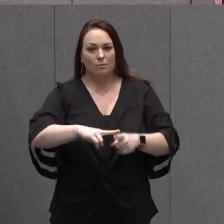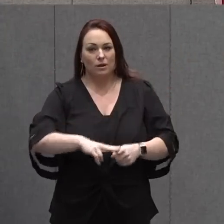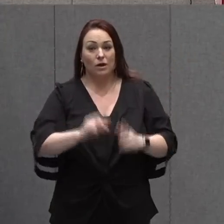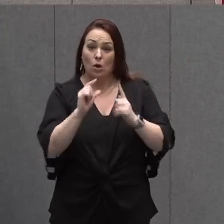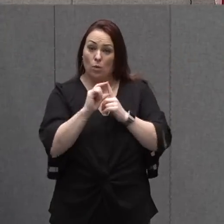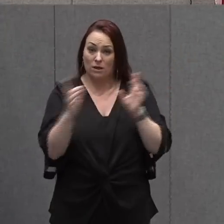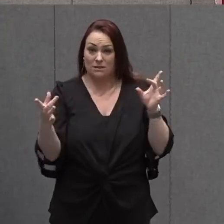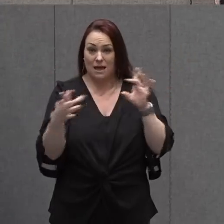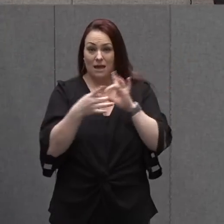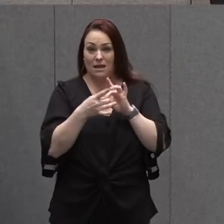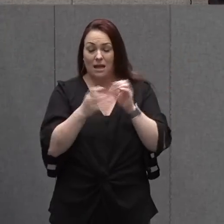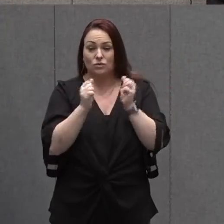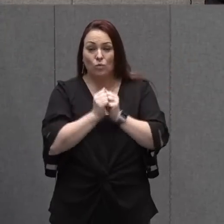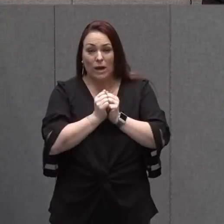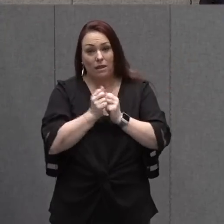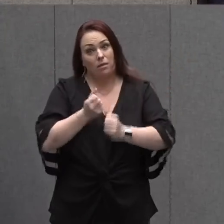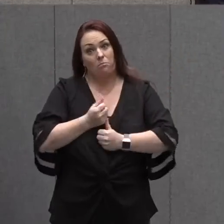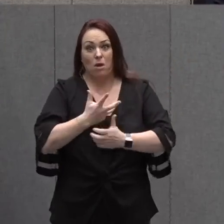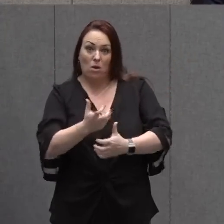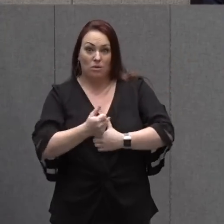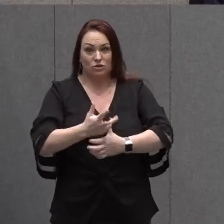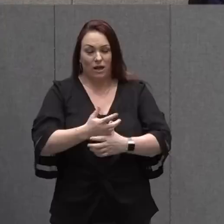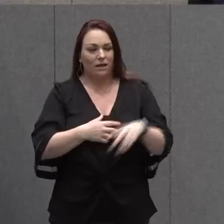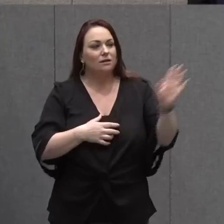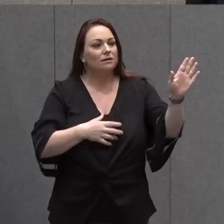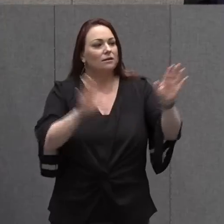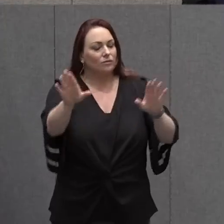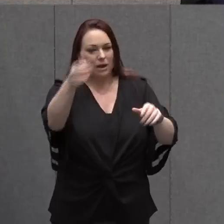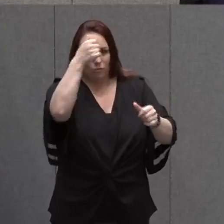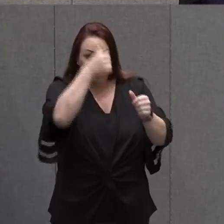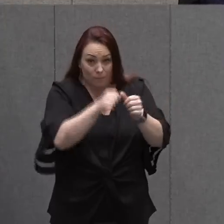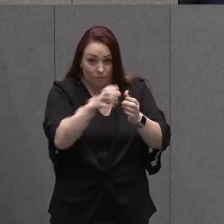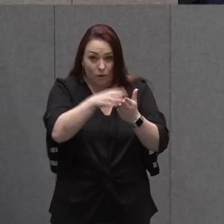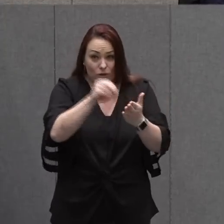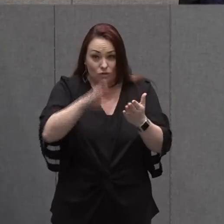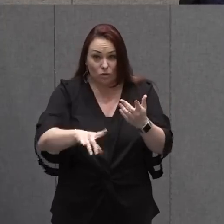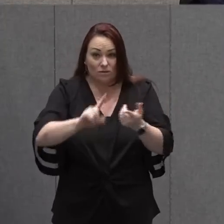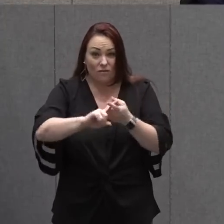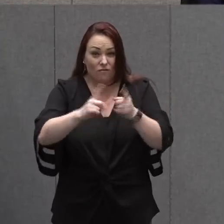poetry? Okay, so remember, students, friends out there, when we